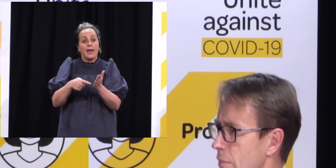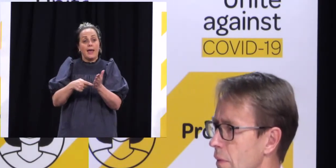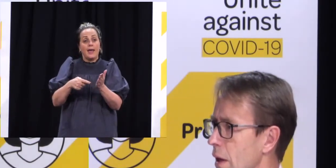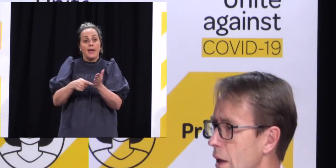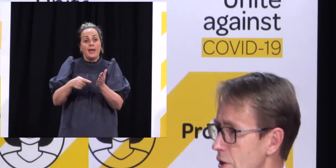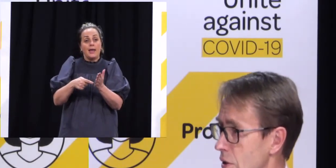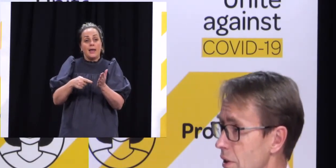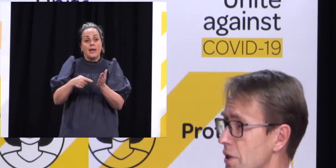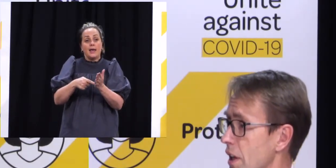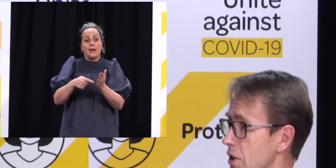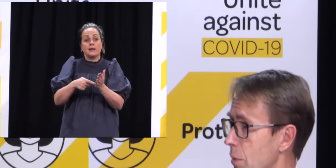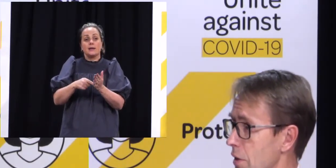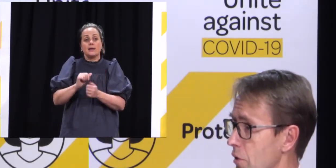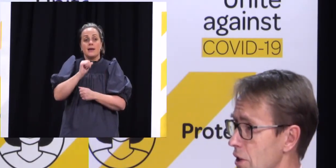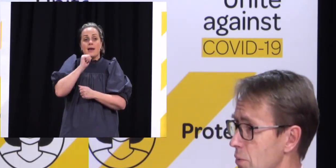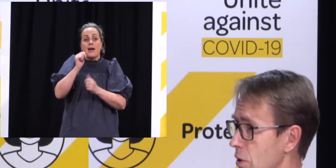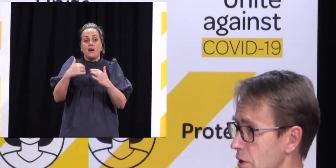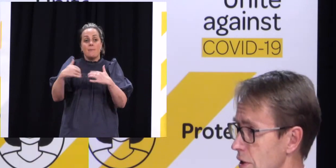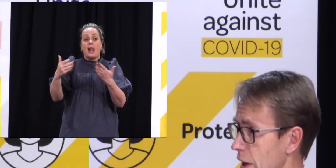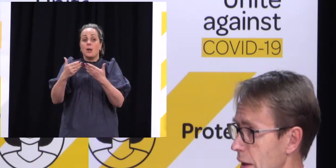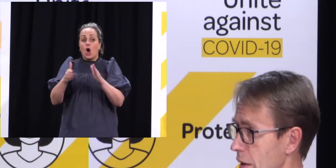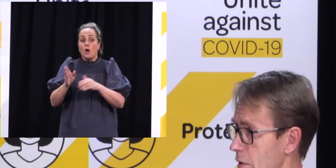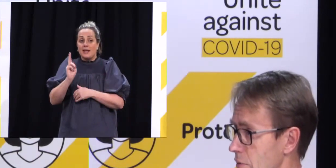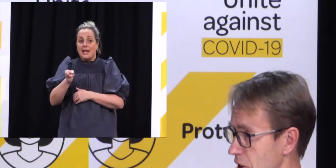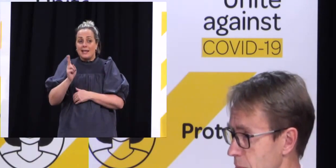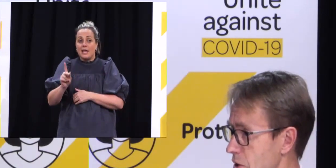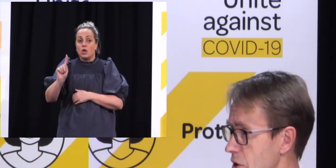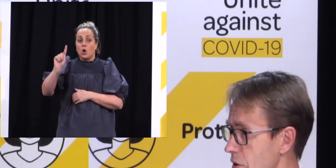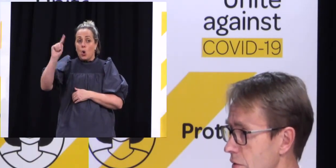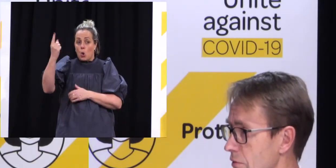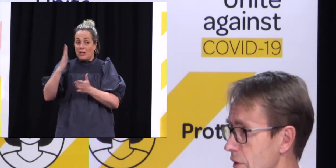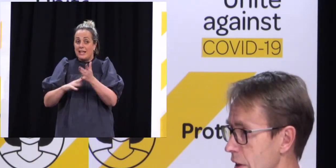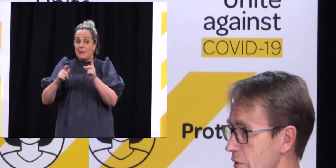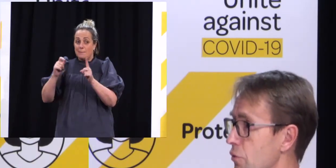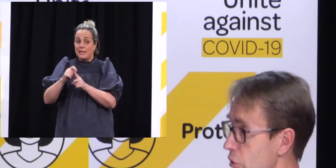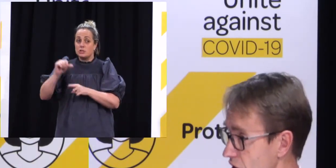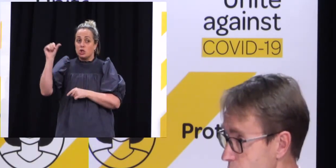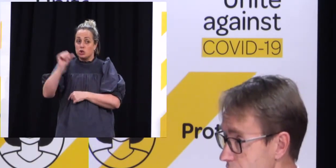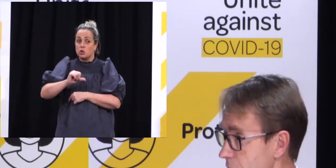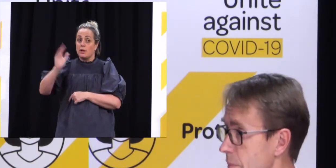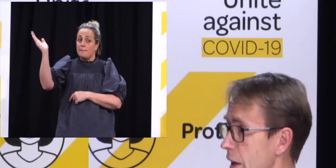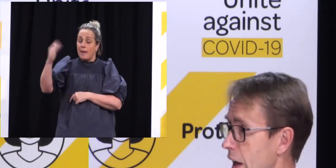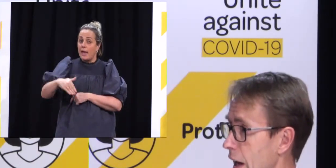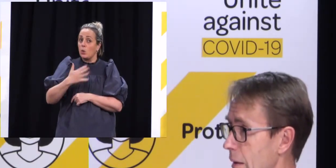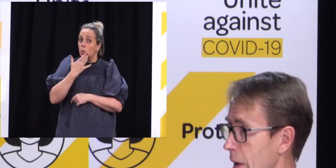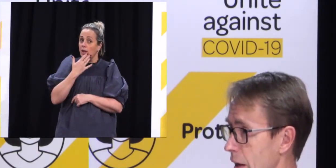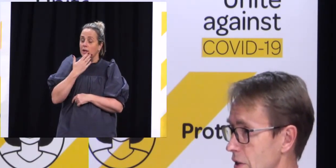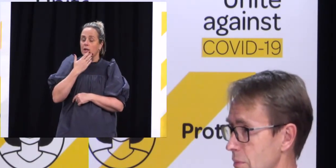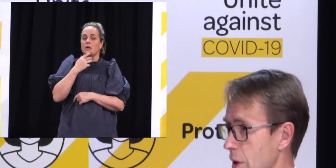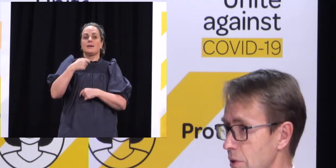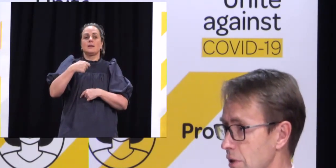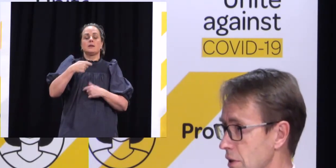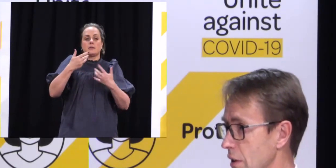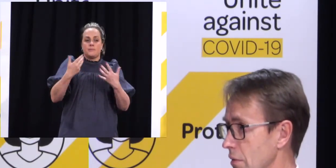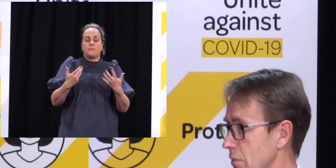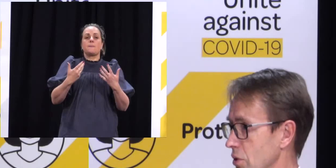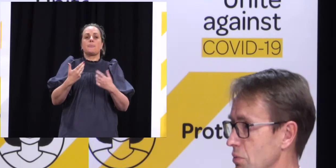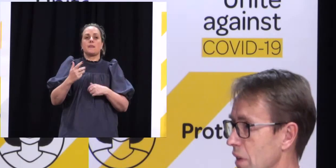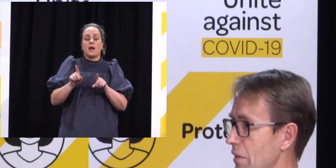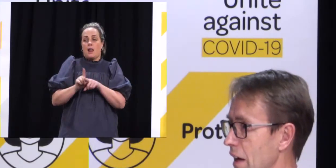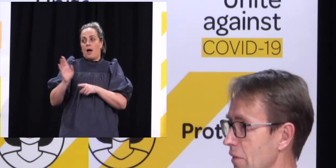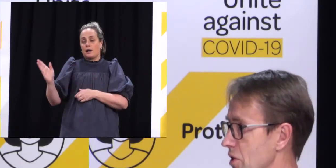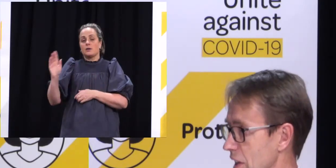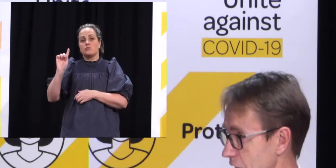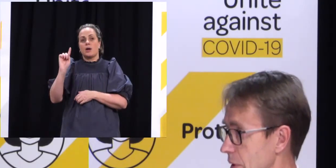Tuesday? So at this stage, my advice was suspension of it for this week. And as the Prime Minister said, that